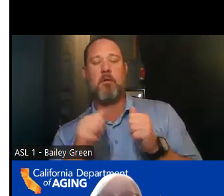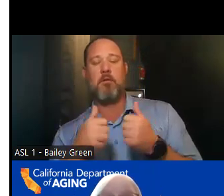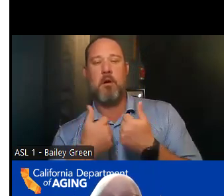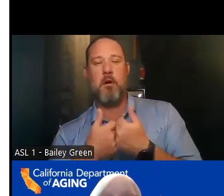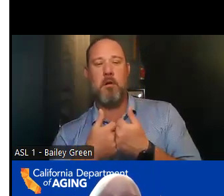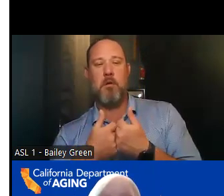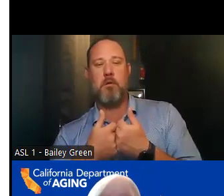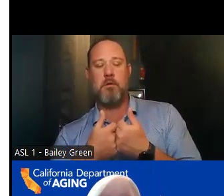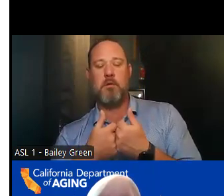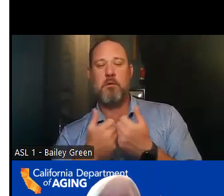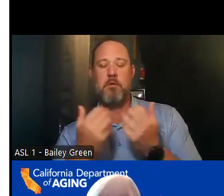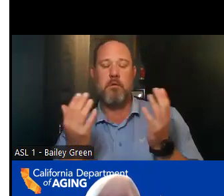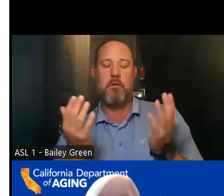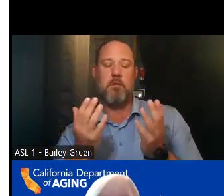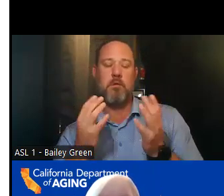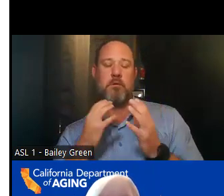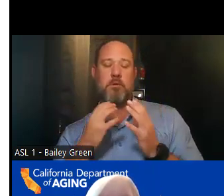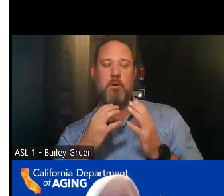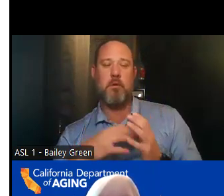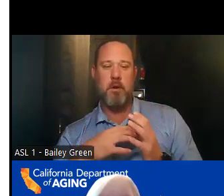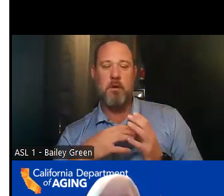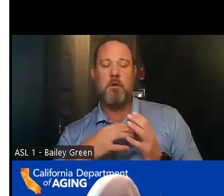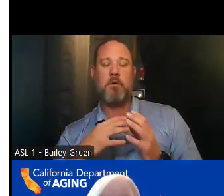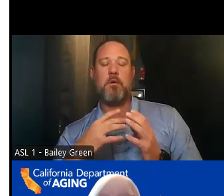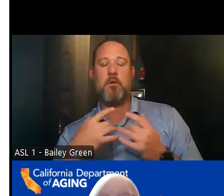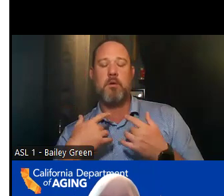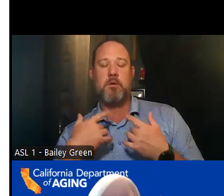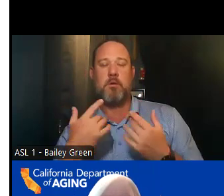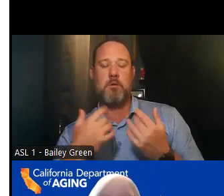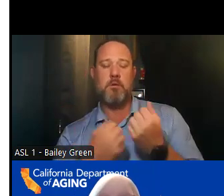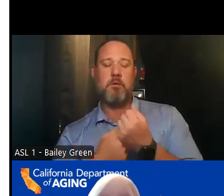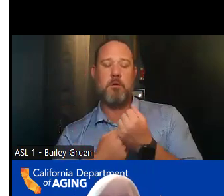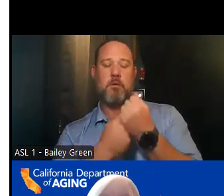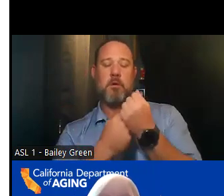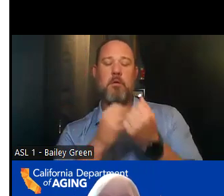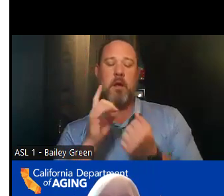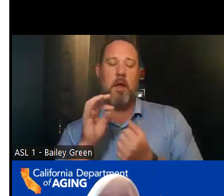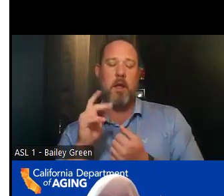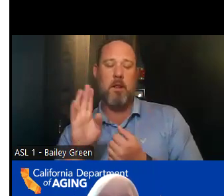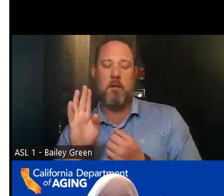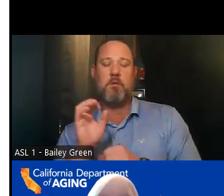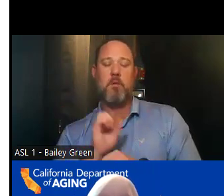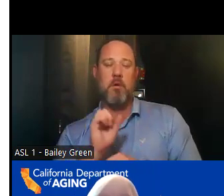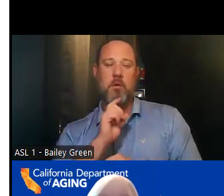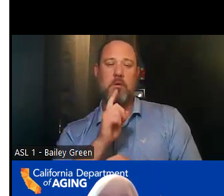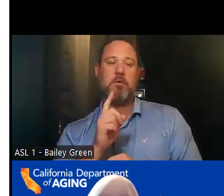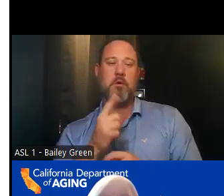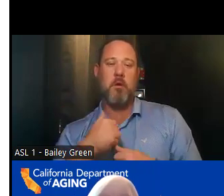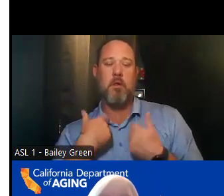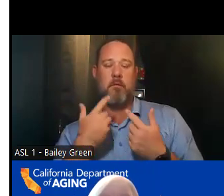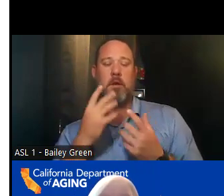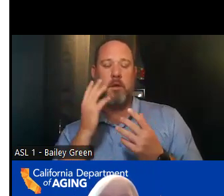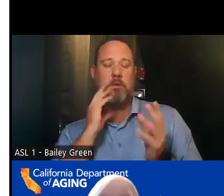we encourage the committee to consider uplifting more of AdLib's work to ensure lived